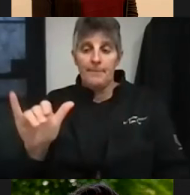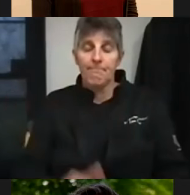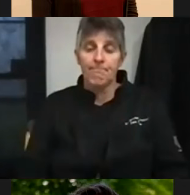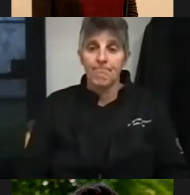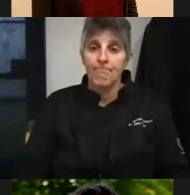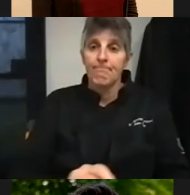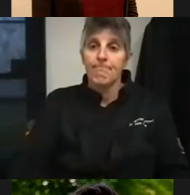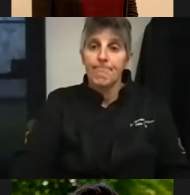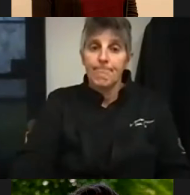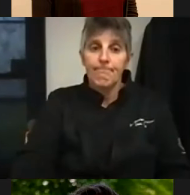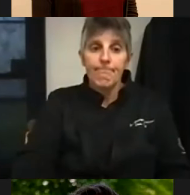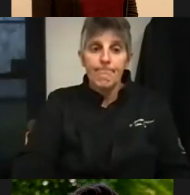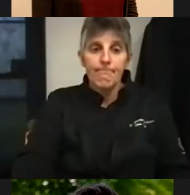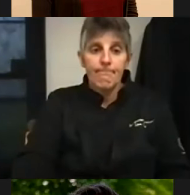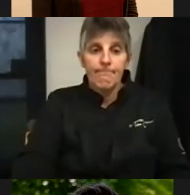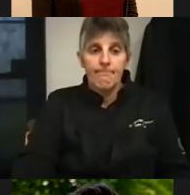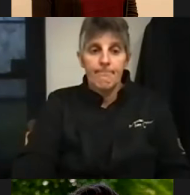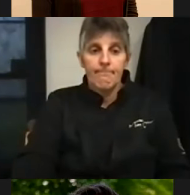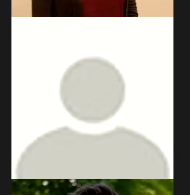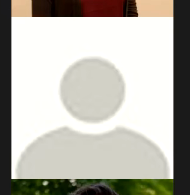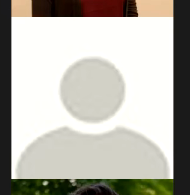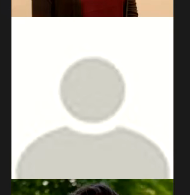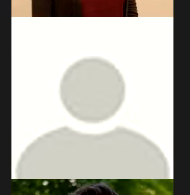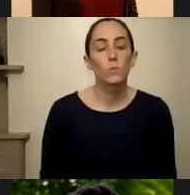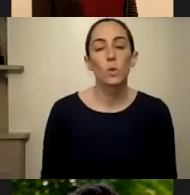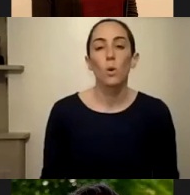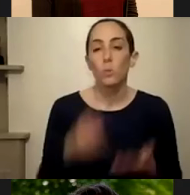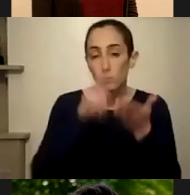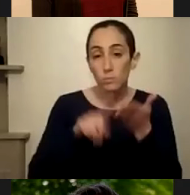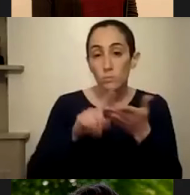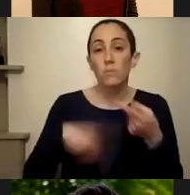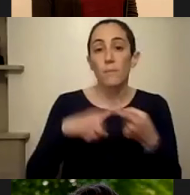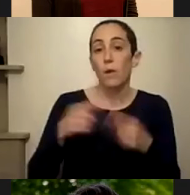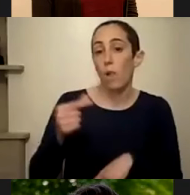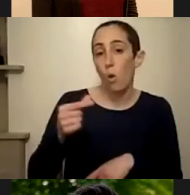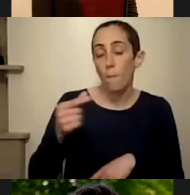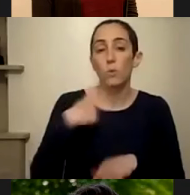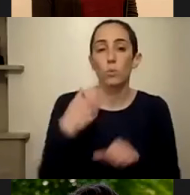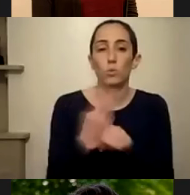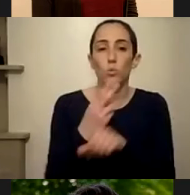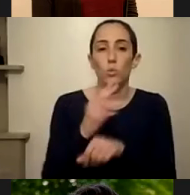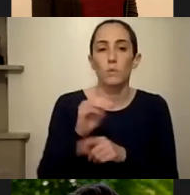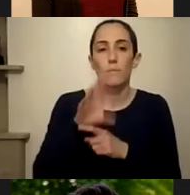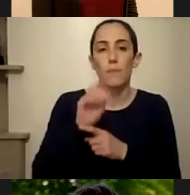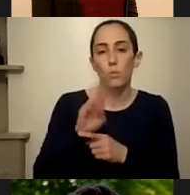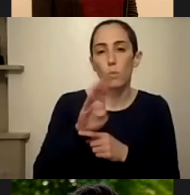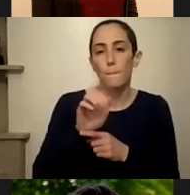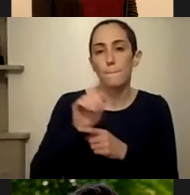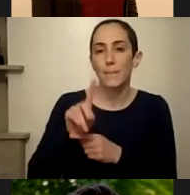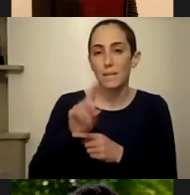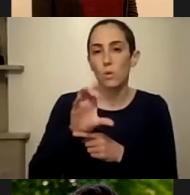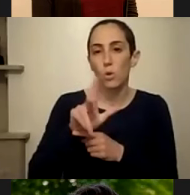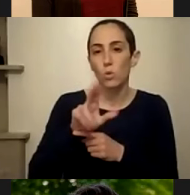So to answer this question, the glaucoma disease, we use a microbeads occlusion model to in